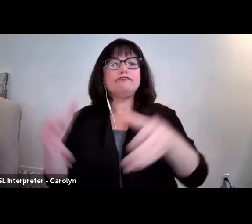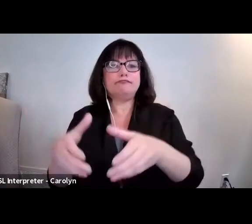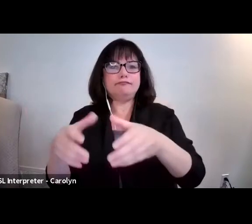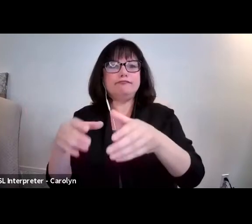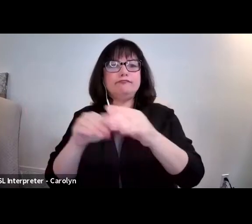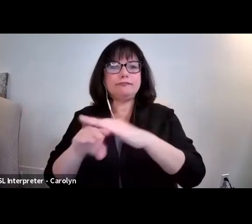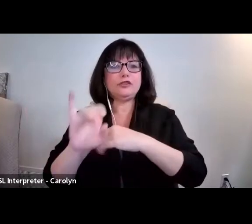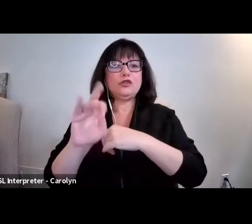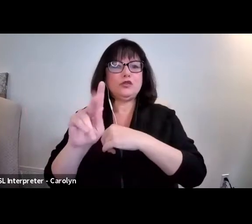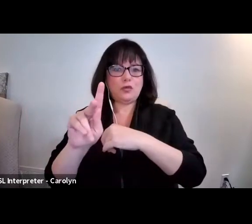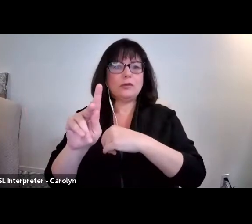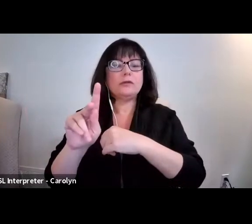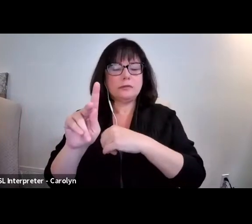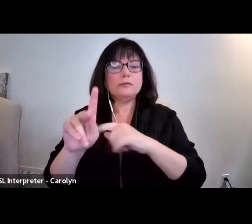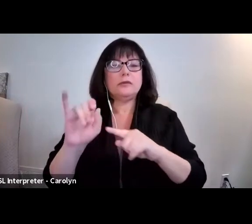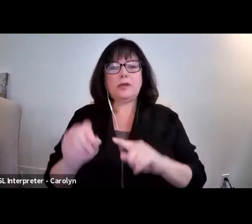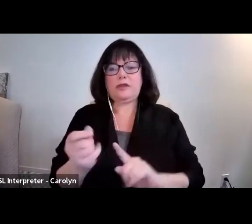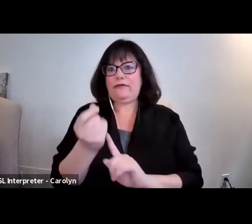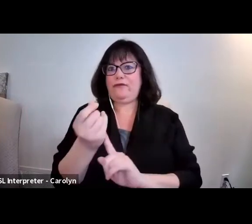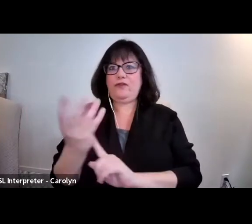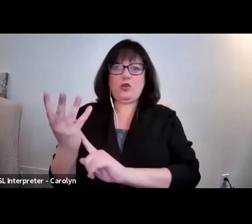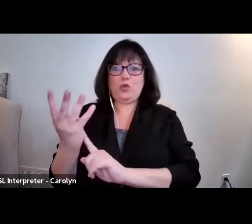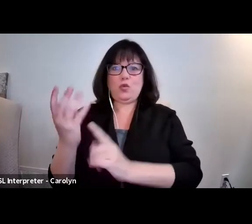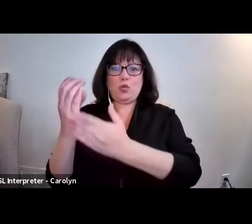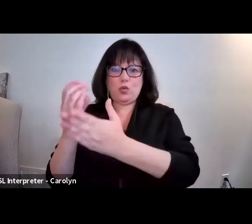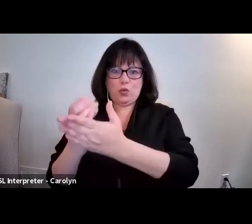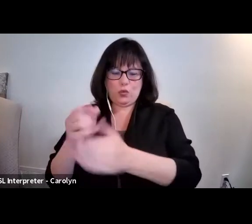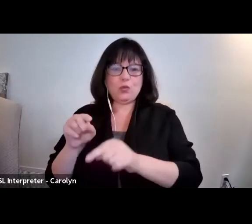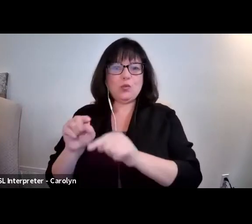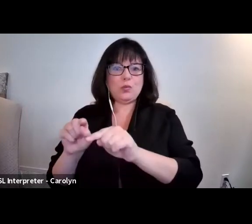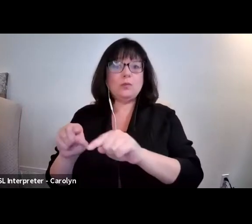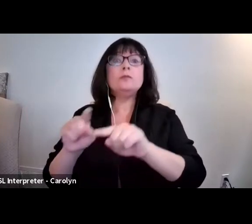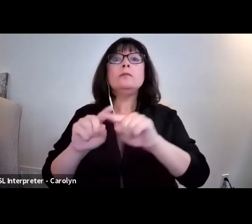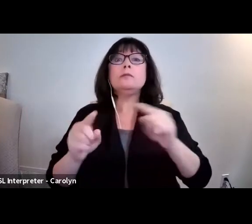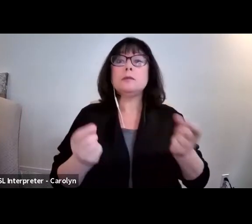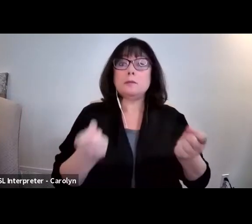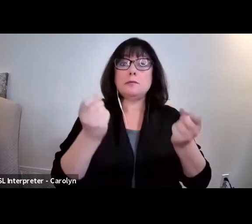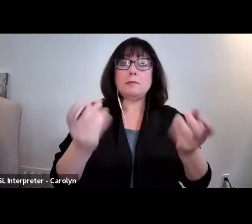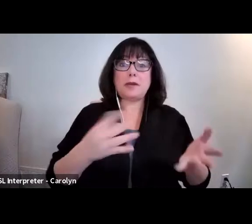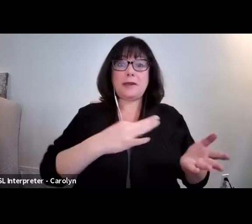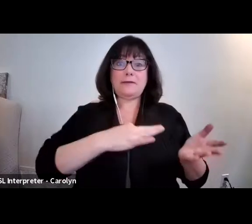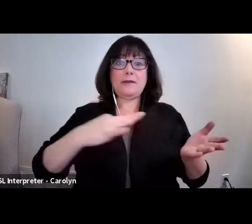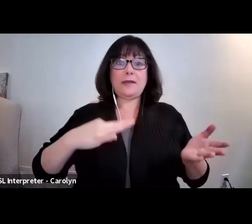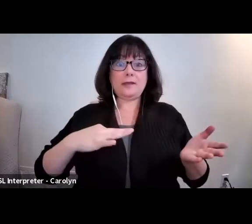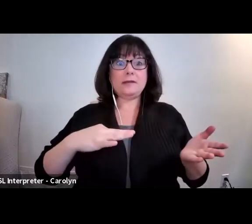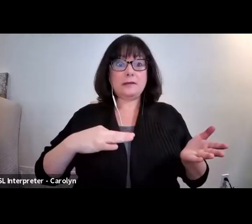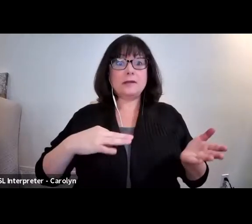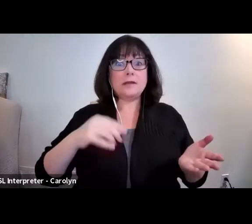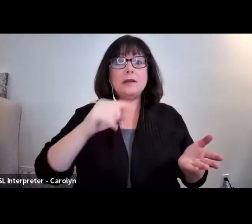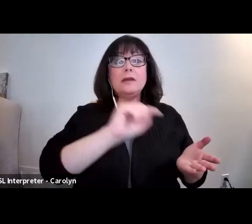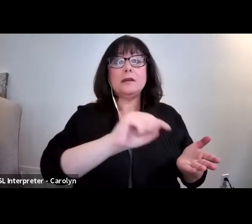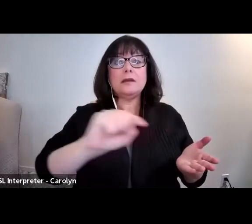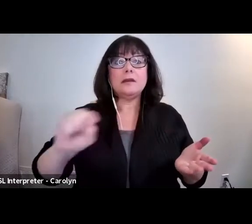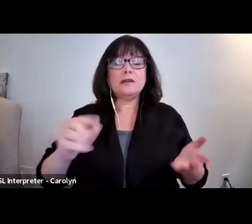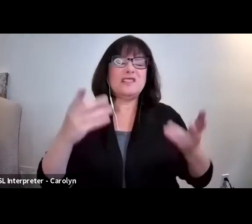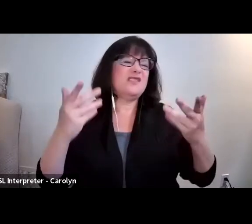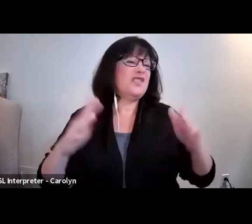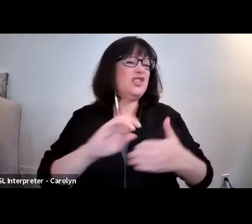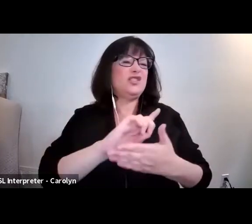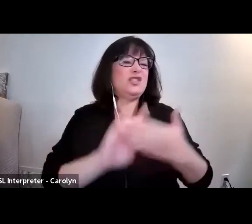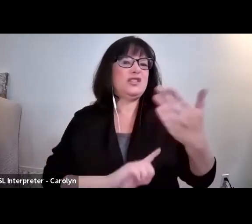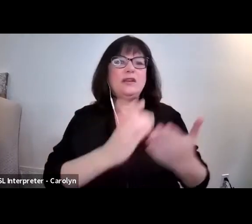outcomes. However, faculty members have been designing virtual ways to offer